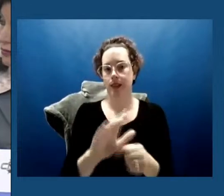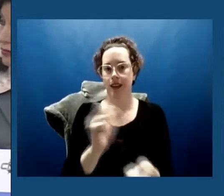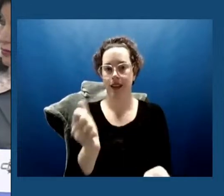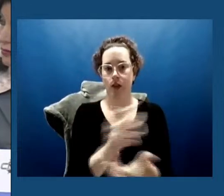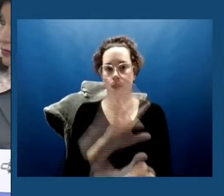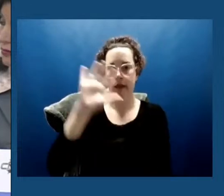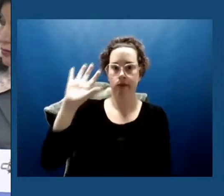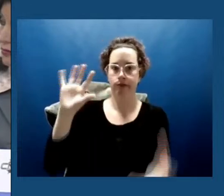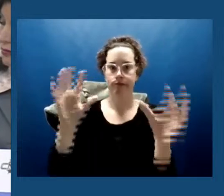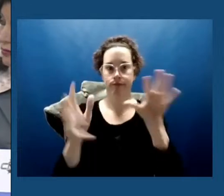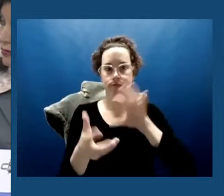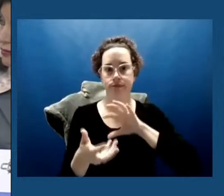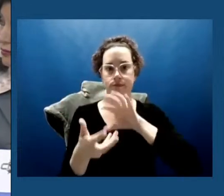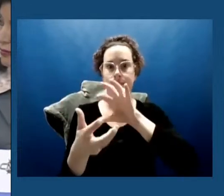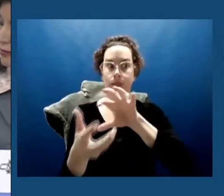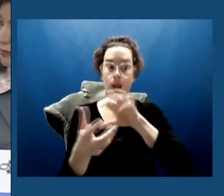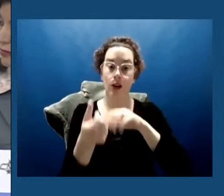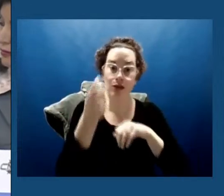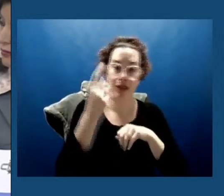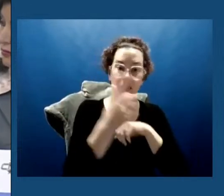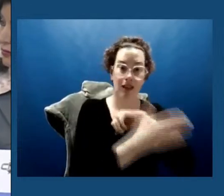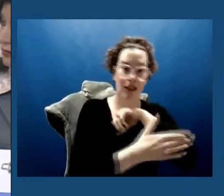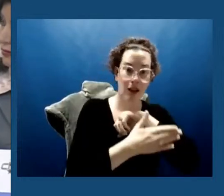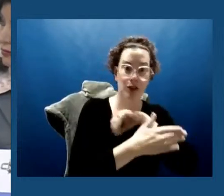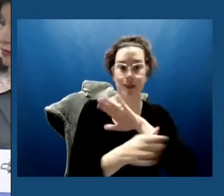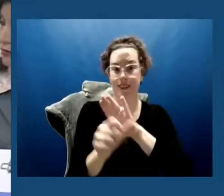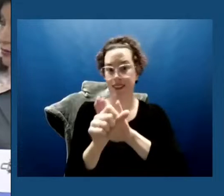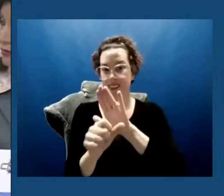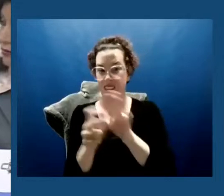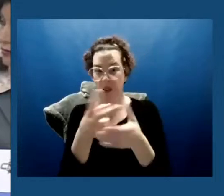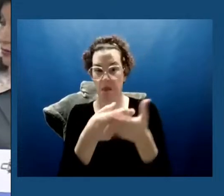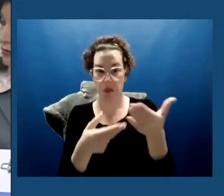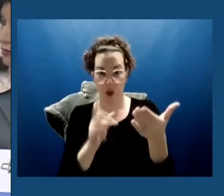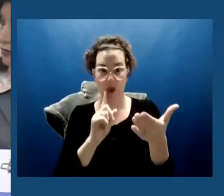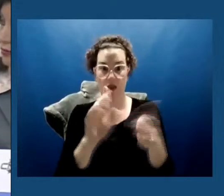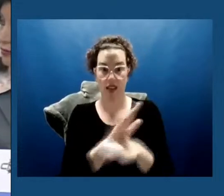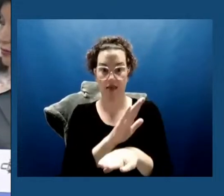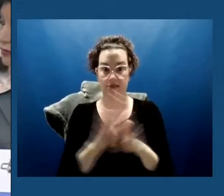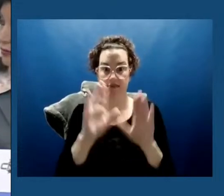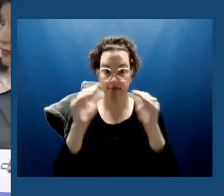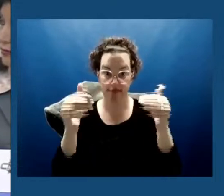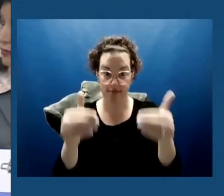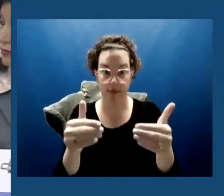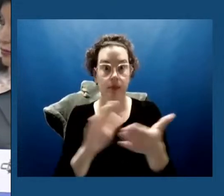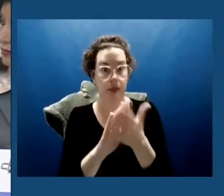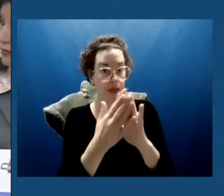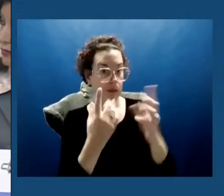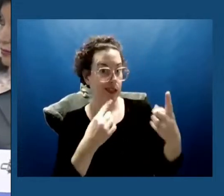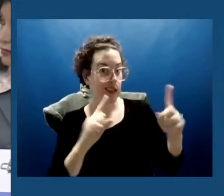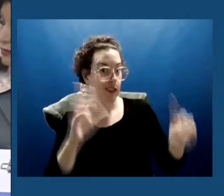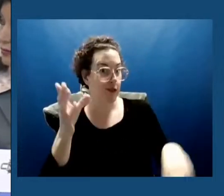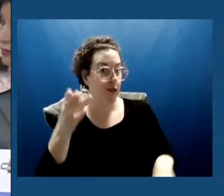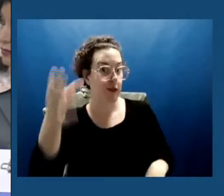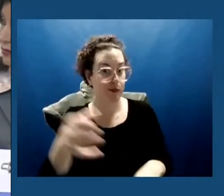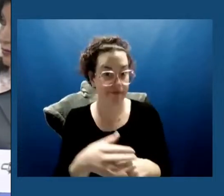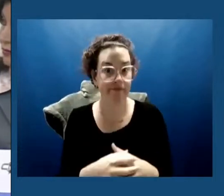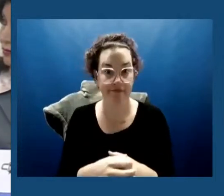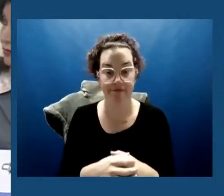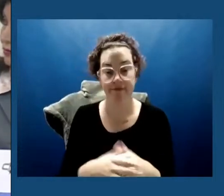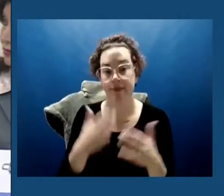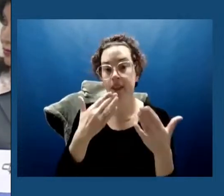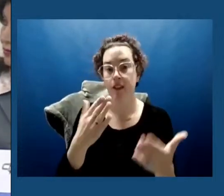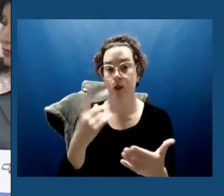investment that the country is making, that the state is making, to bear the fruit that we desire it to bear. So thank you for all